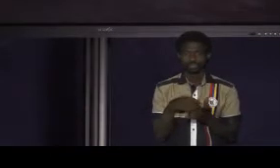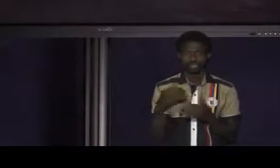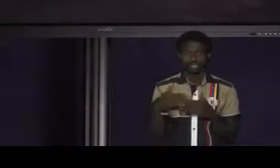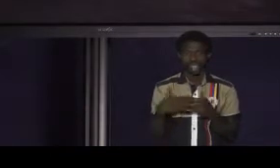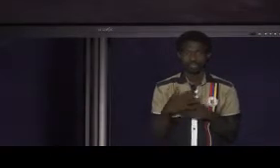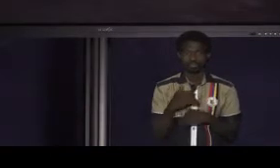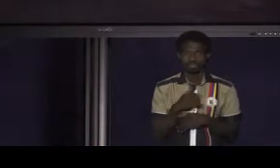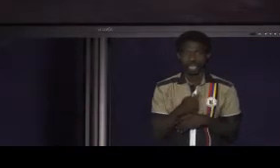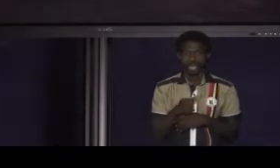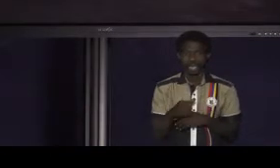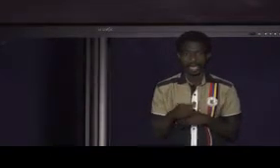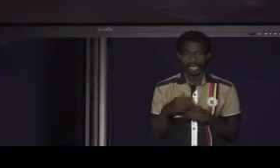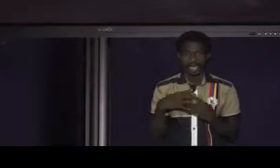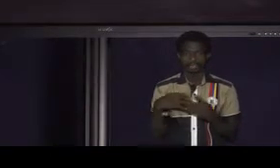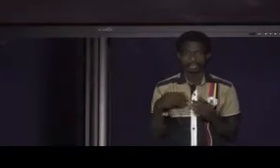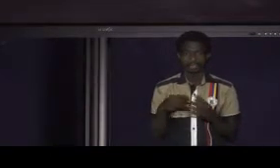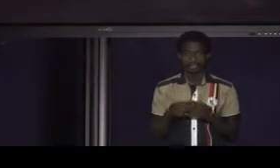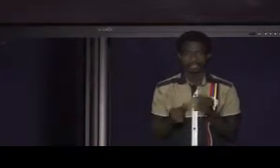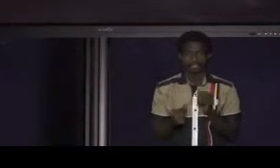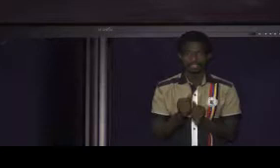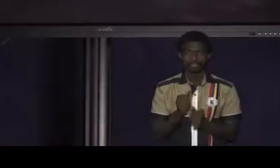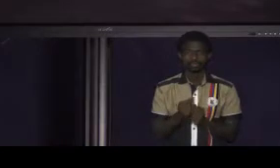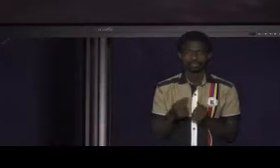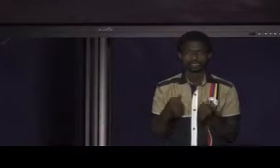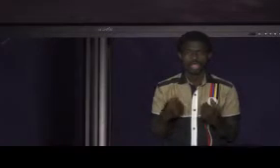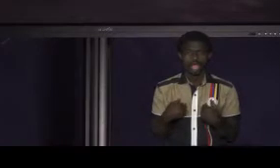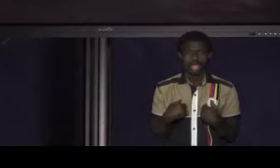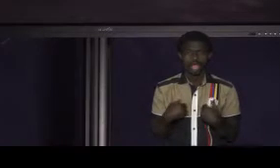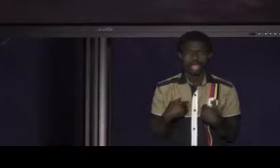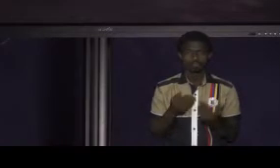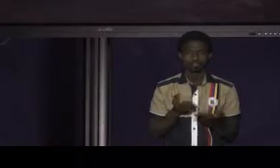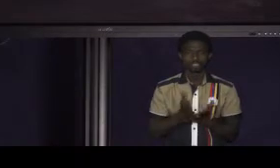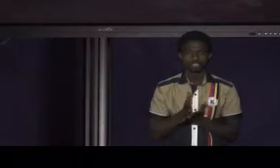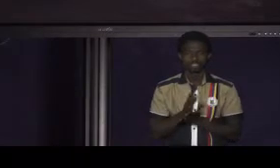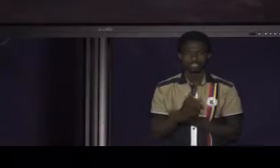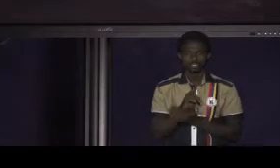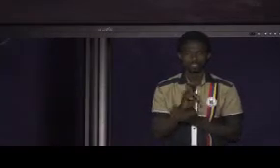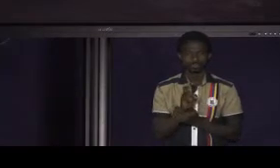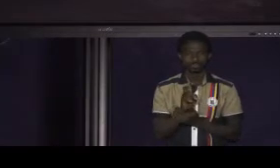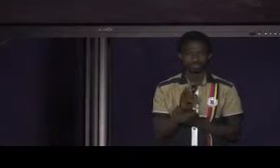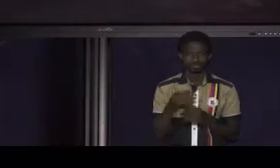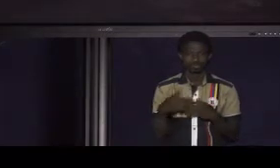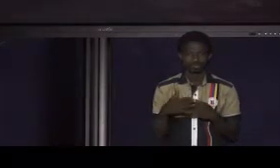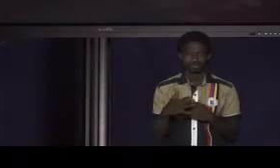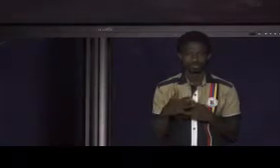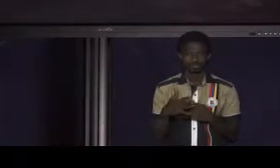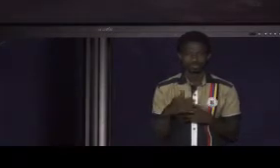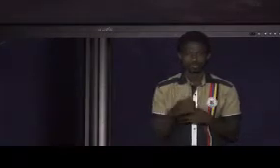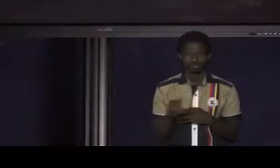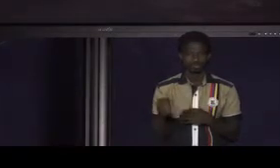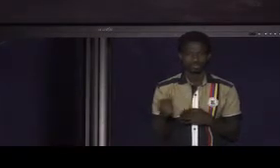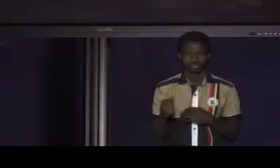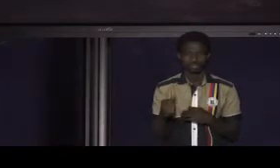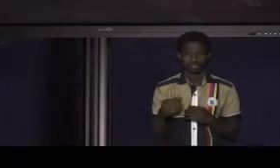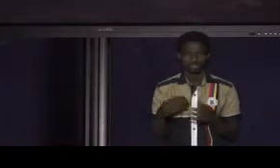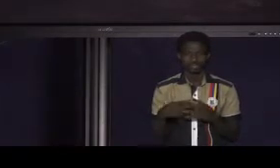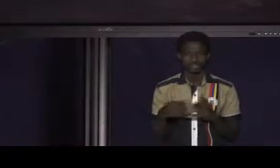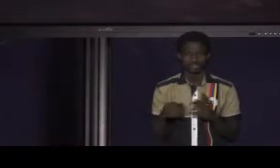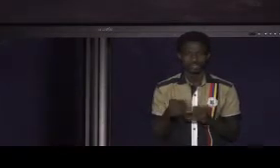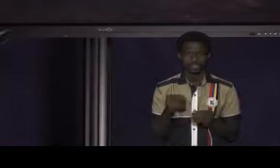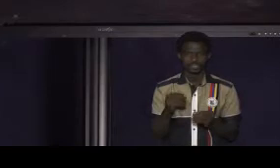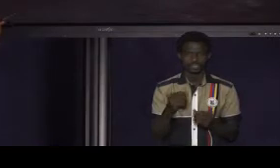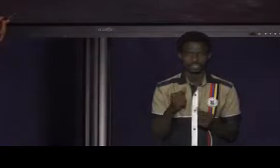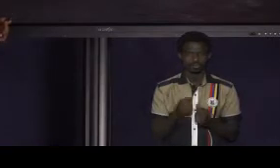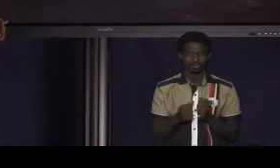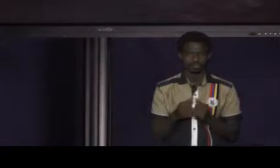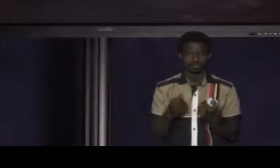a sentence which asks a direct question. After a sentence which asks a direct question,